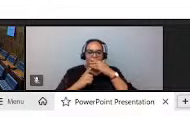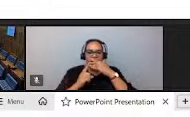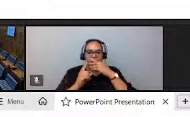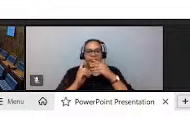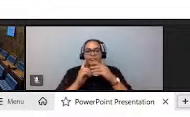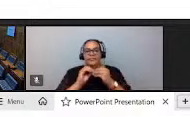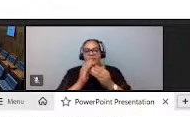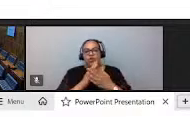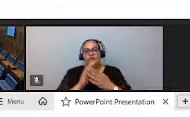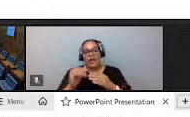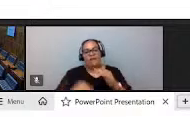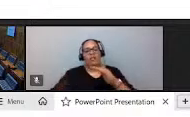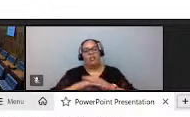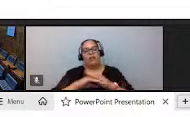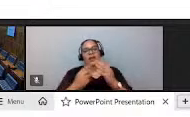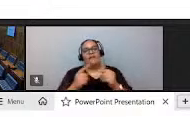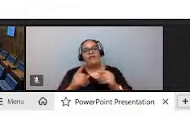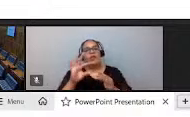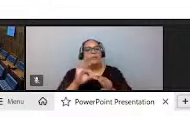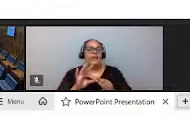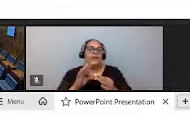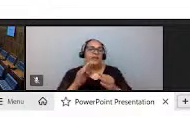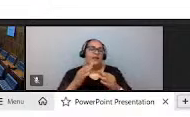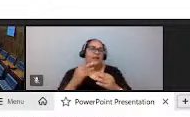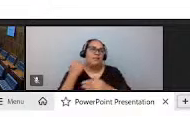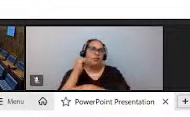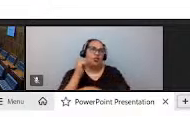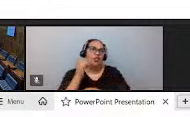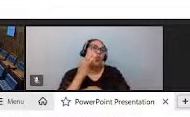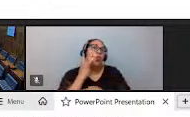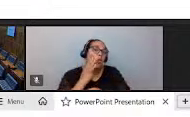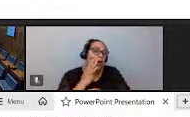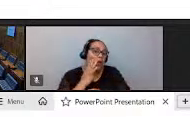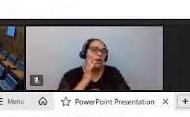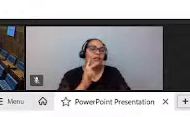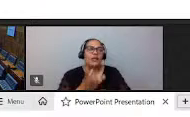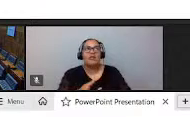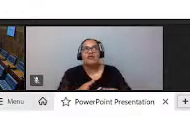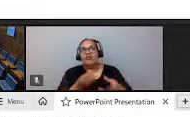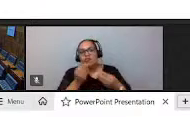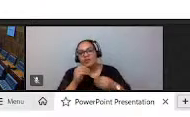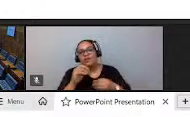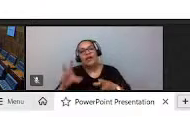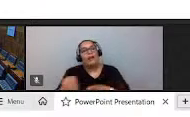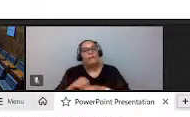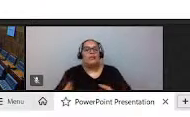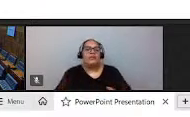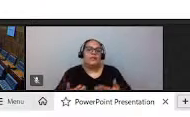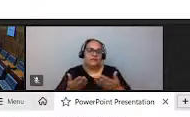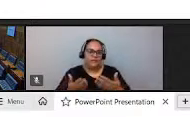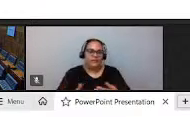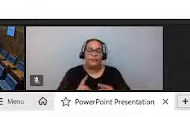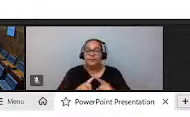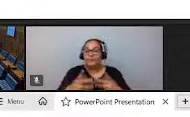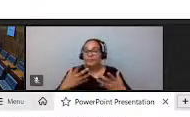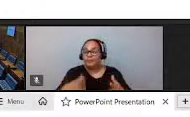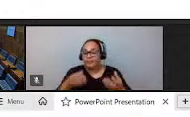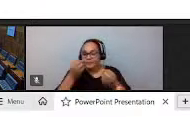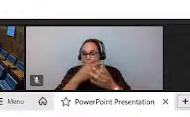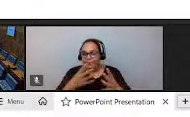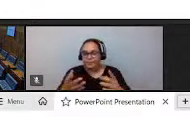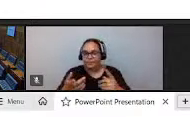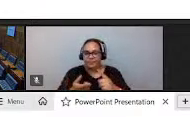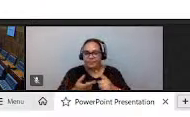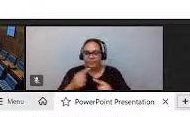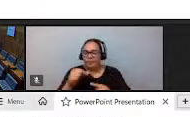safe operating limits for that particular machine when it is received into service um as already alluded to by